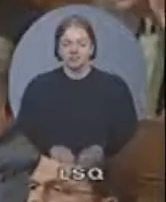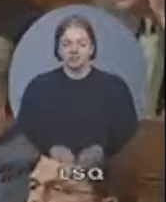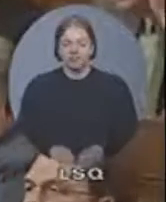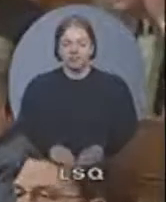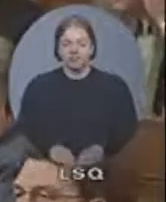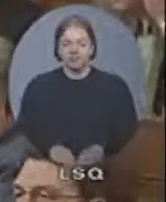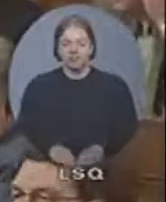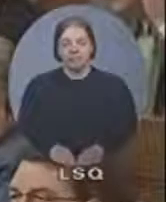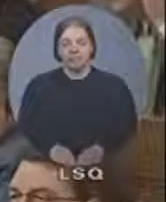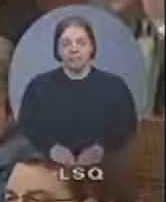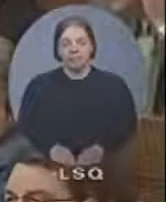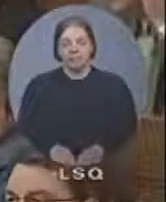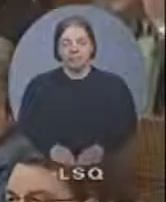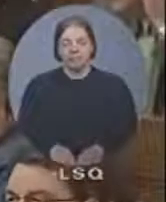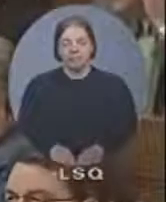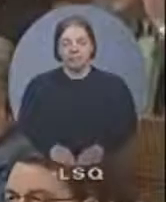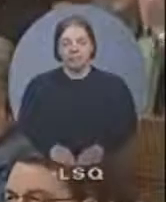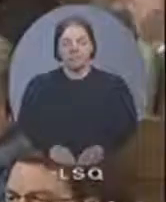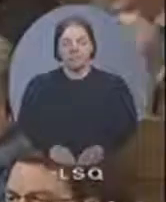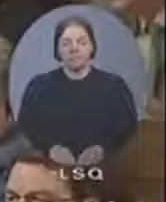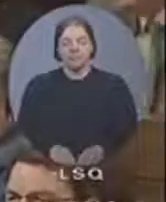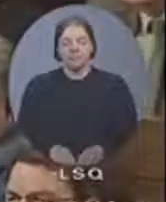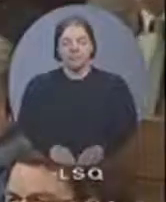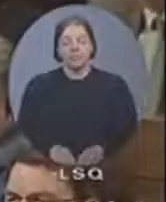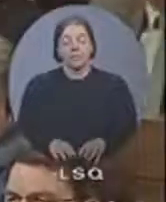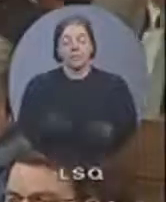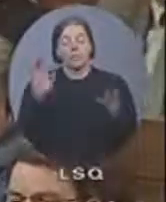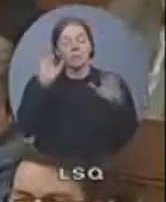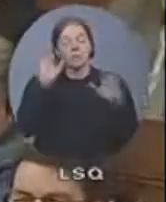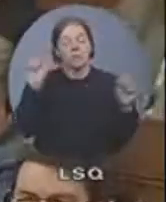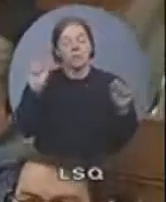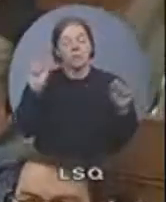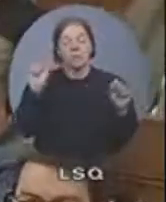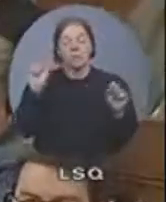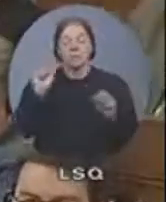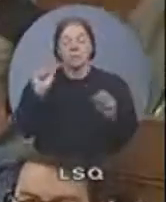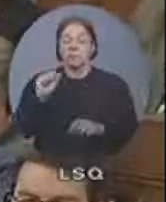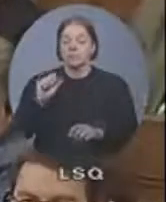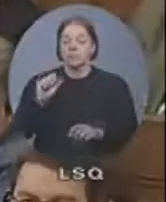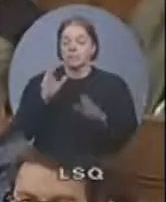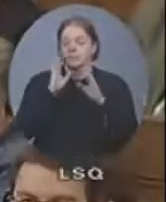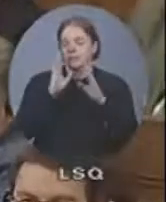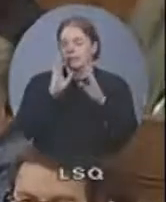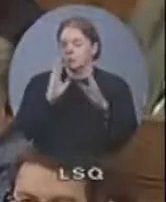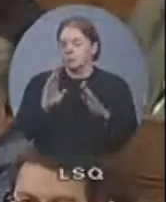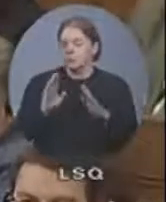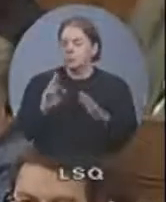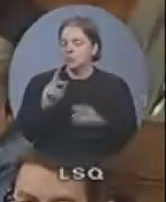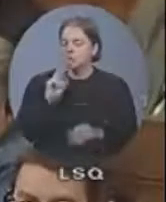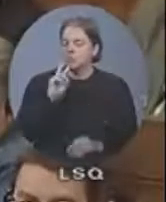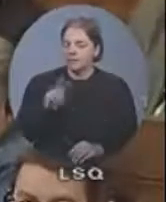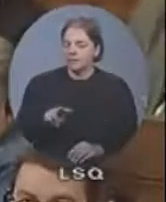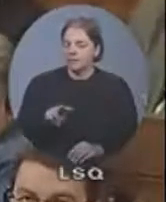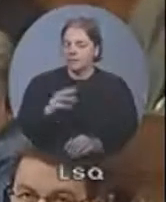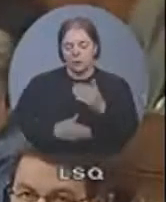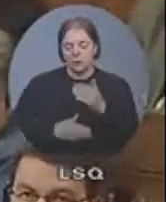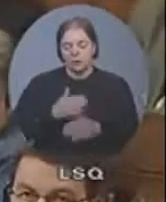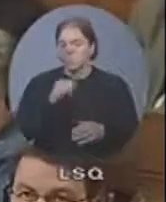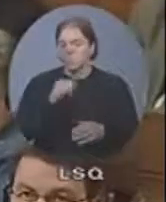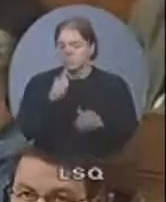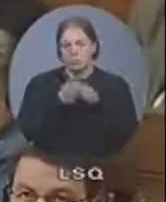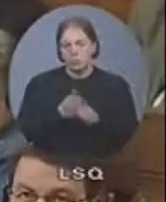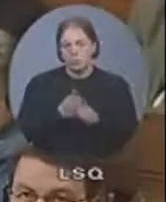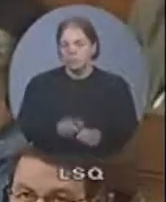Speaker, this is a serious matter. Clear procedures were not followed in this case. Corrective action has